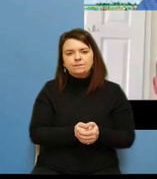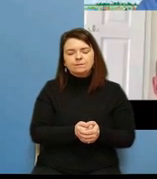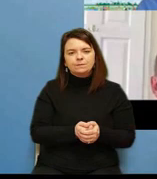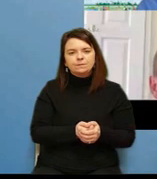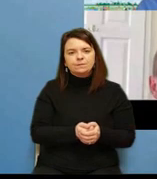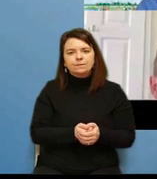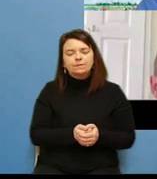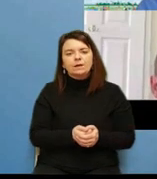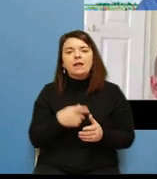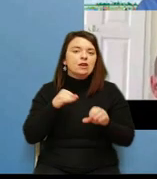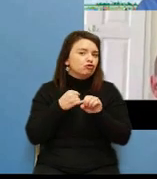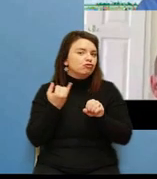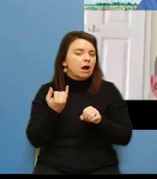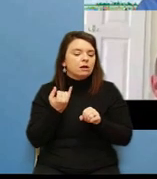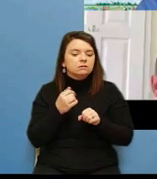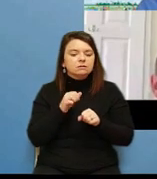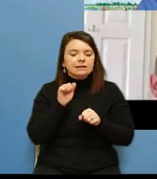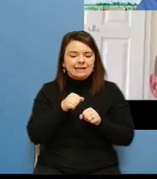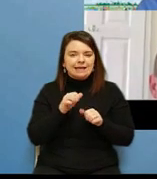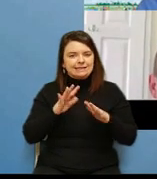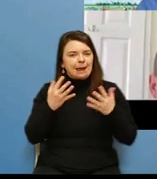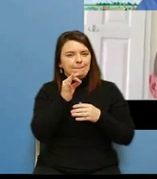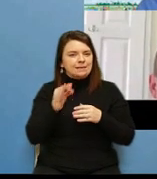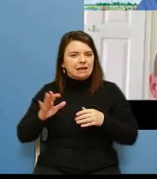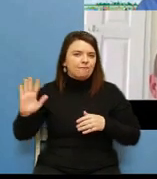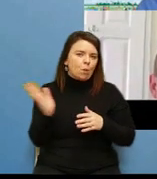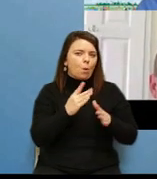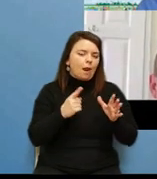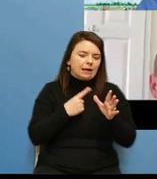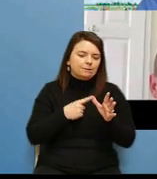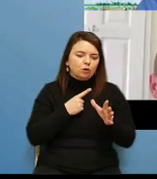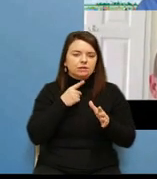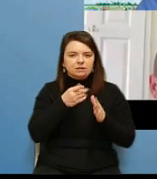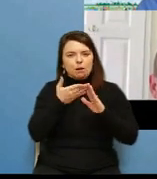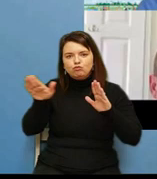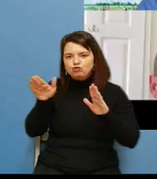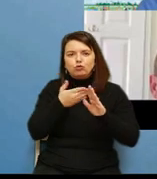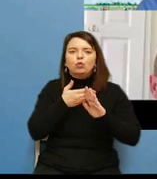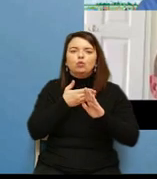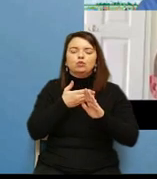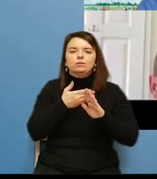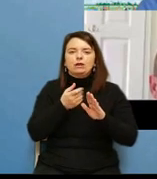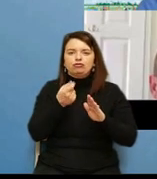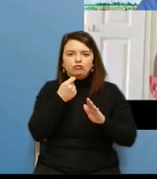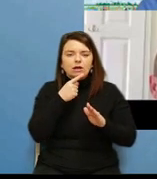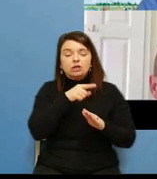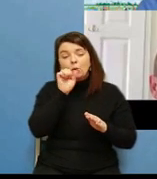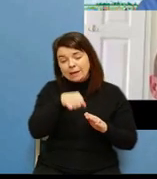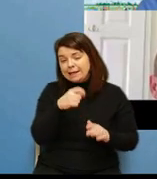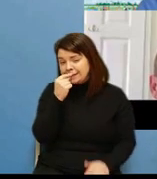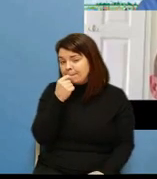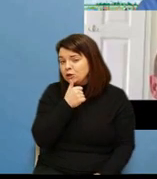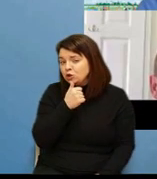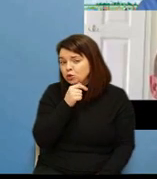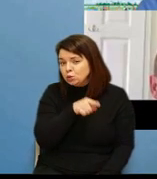Well, these drugs are on formulary, but the expectation nationally is that no more than 10% of all your antibiotics are these broad